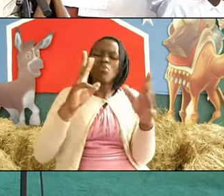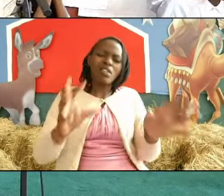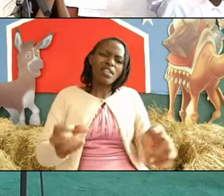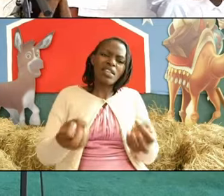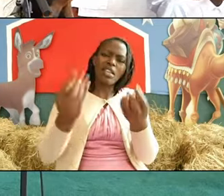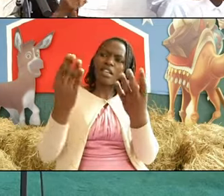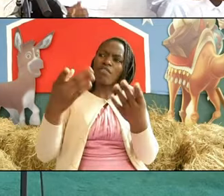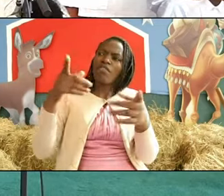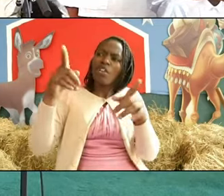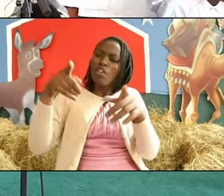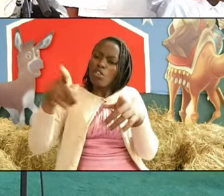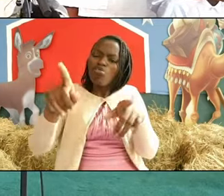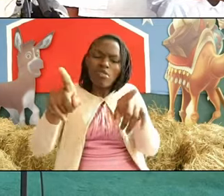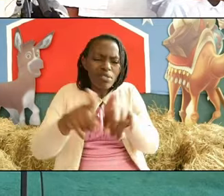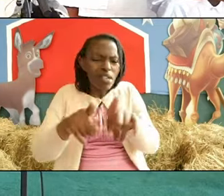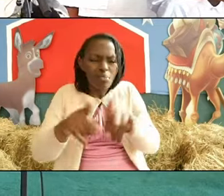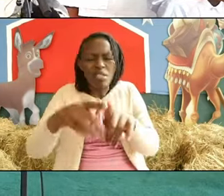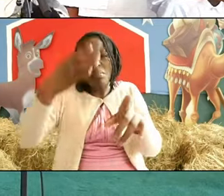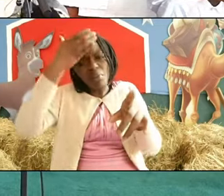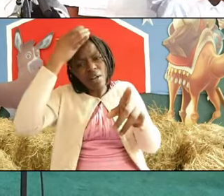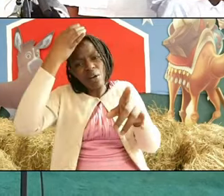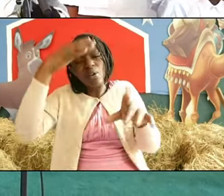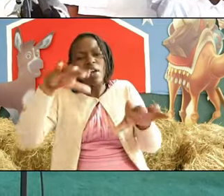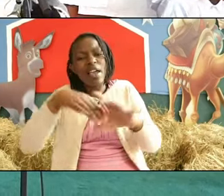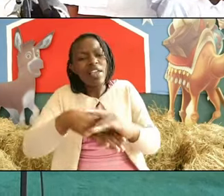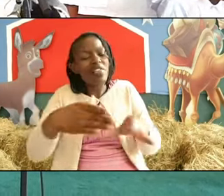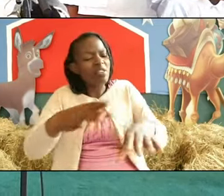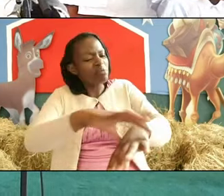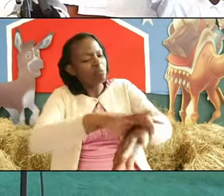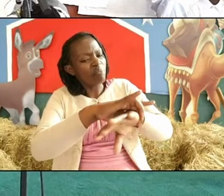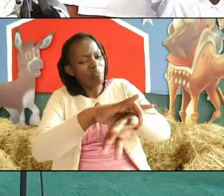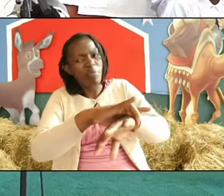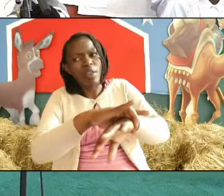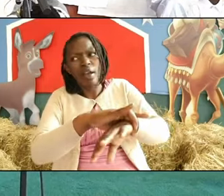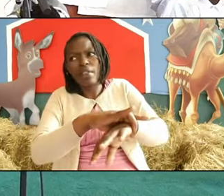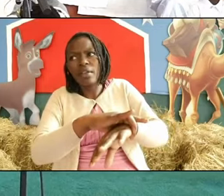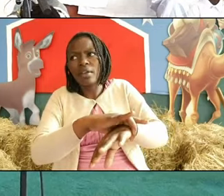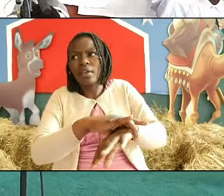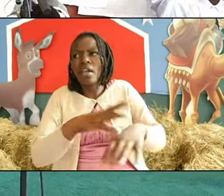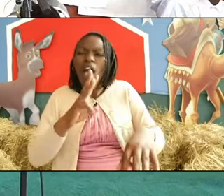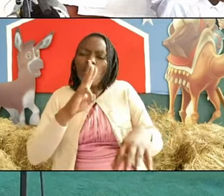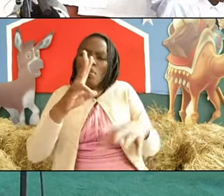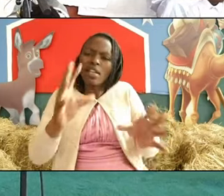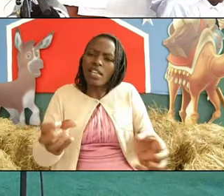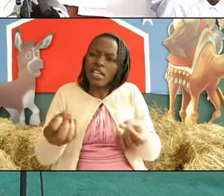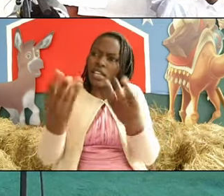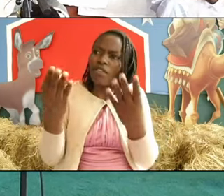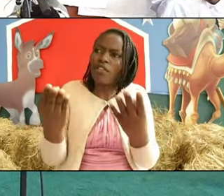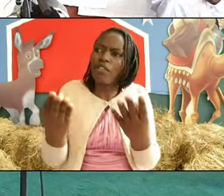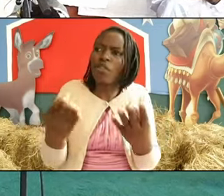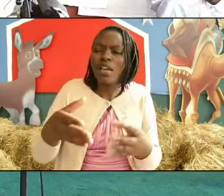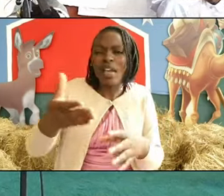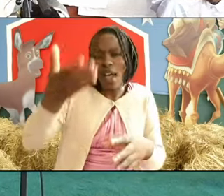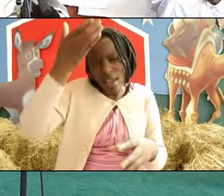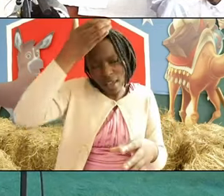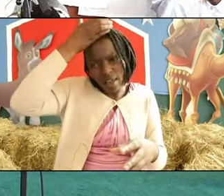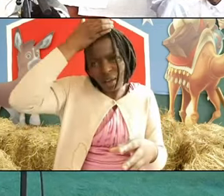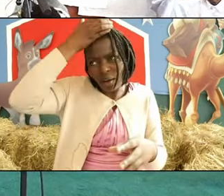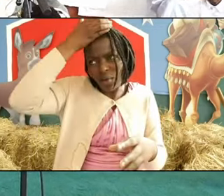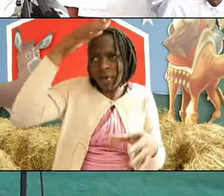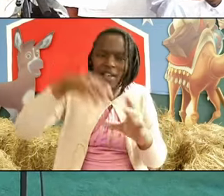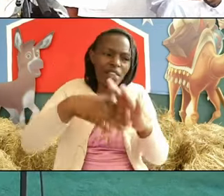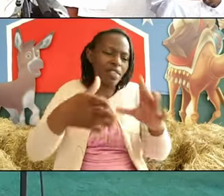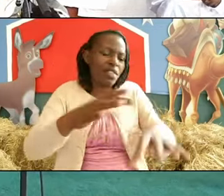you exactly what you want. I will give you a crown of thorns. I will bathe you